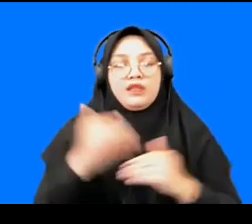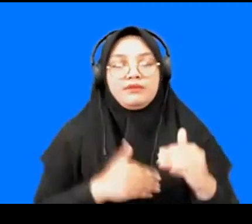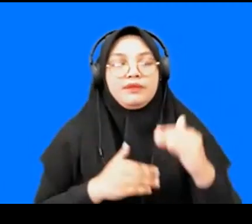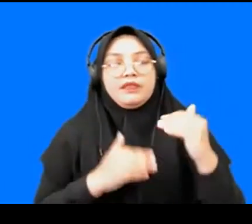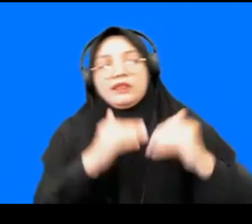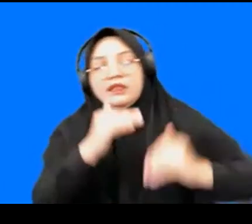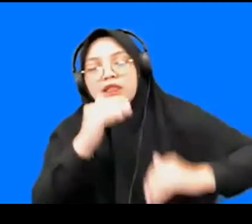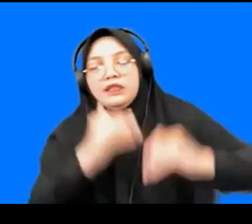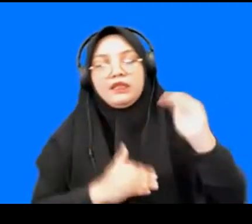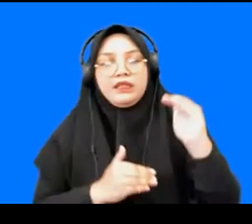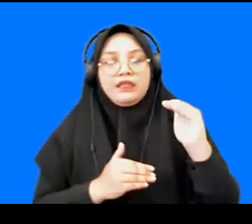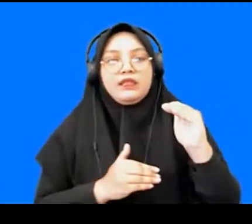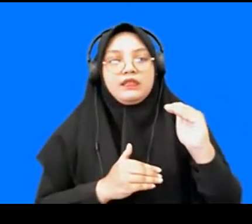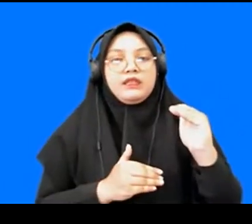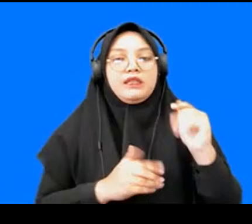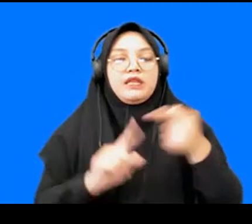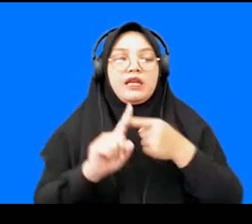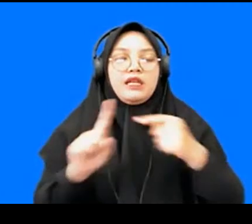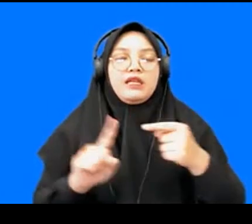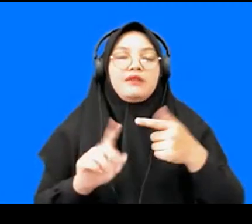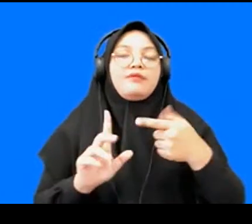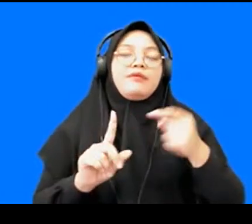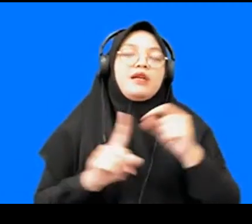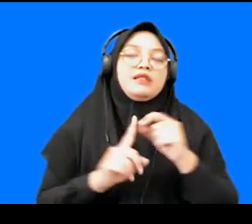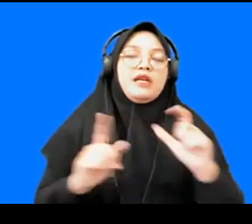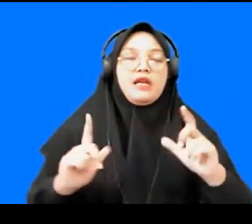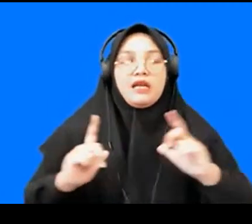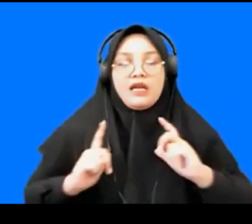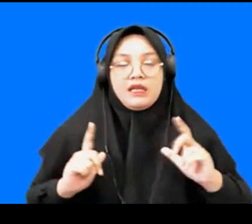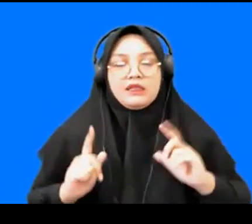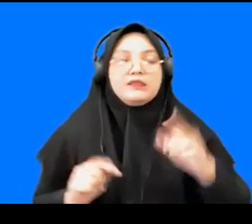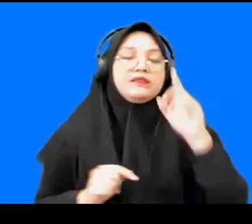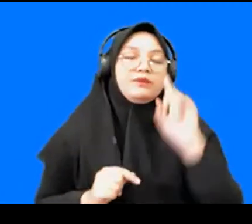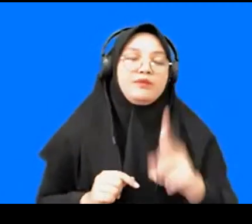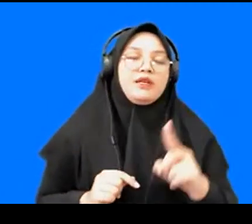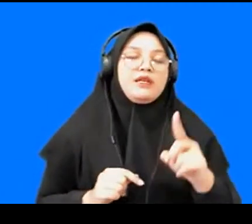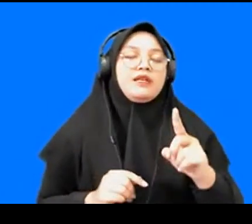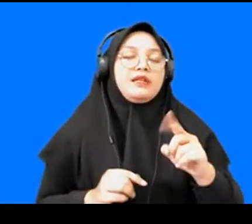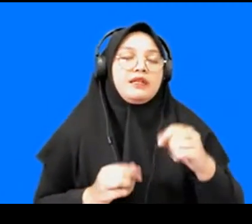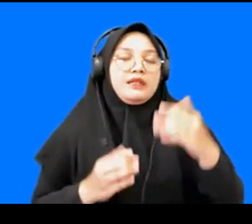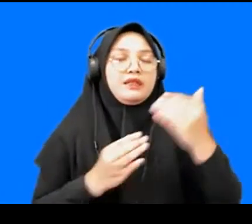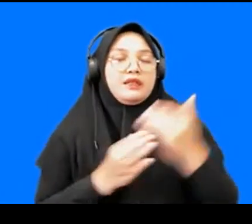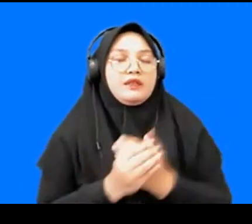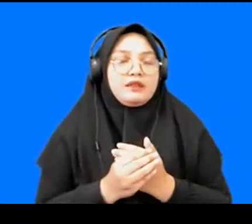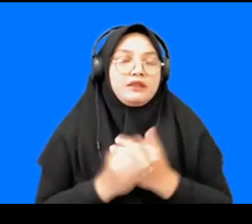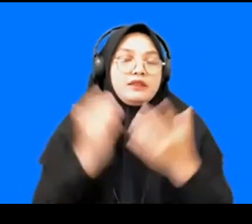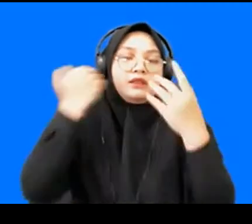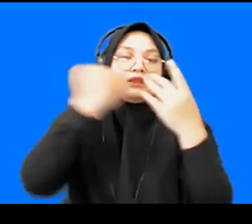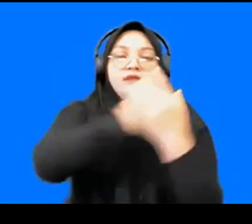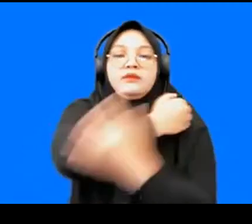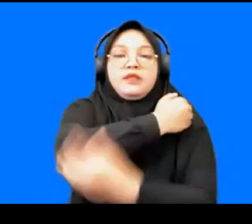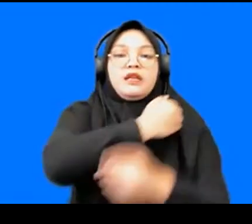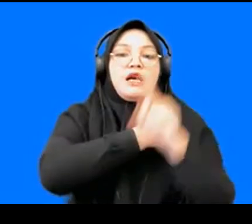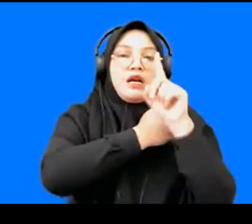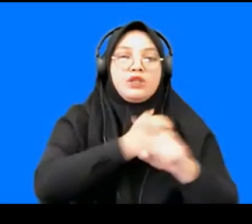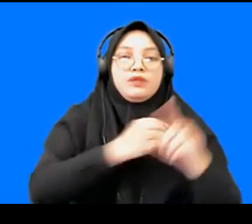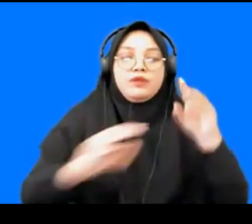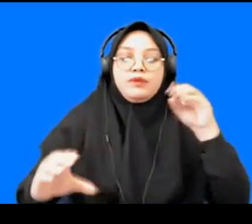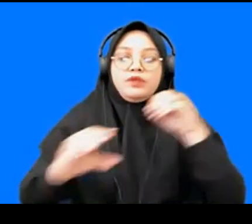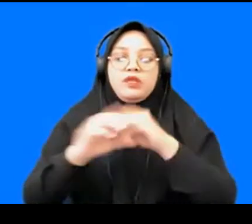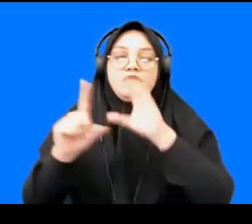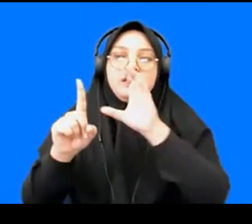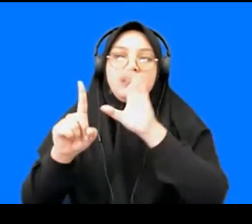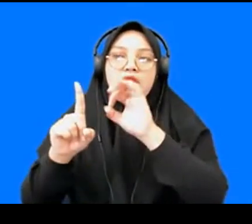spend, if she earns $100,000, or no, $100, she will spend the